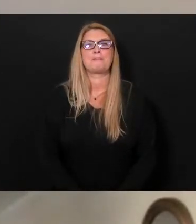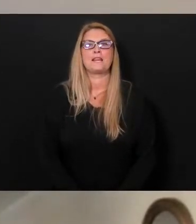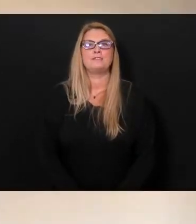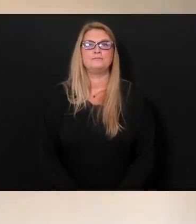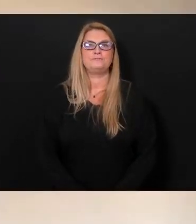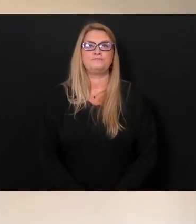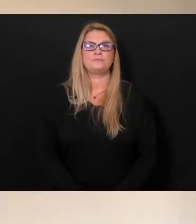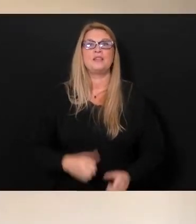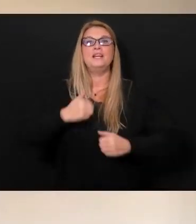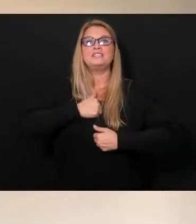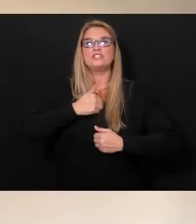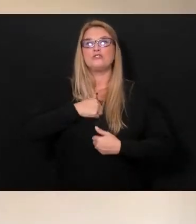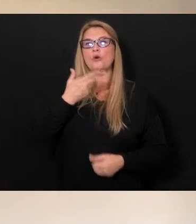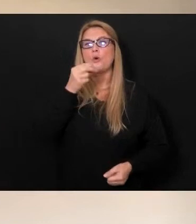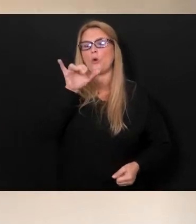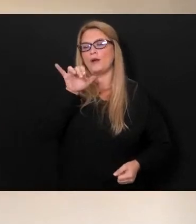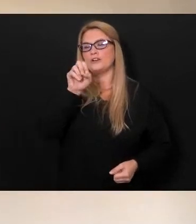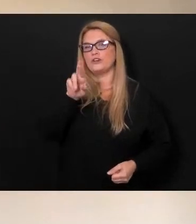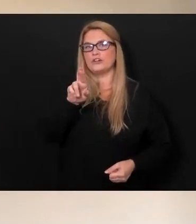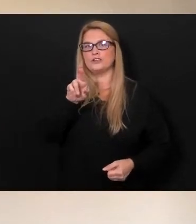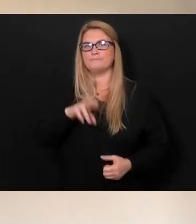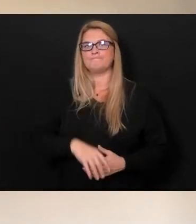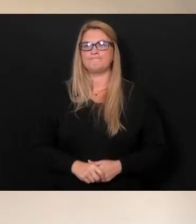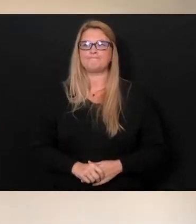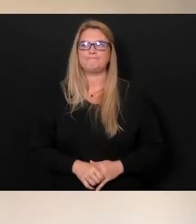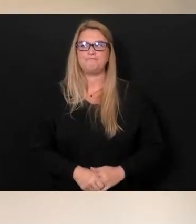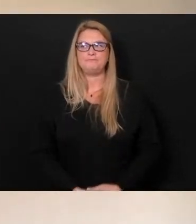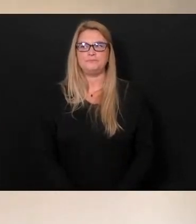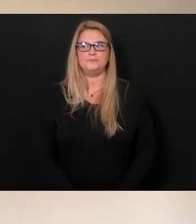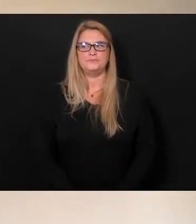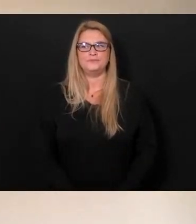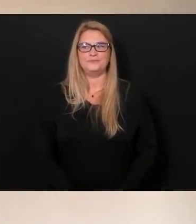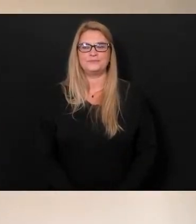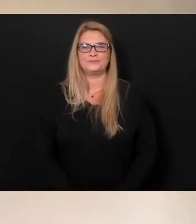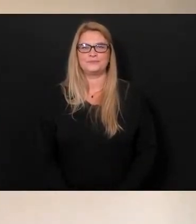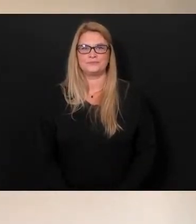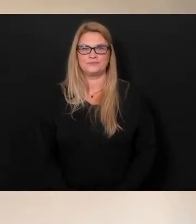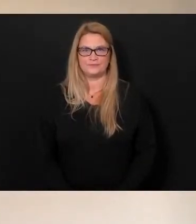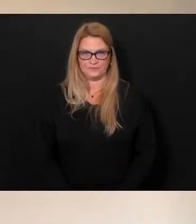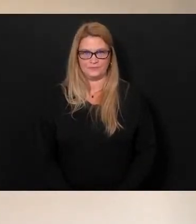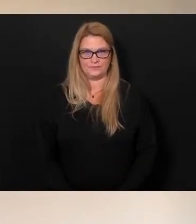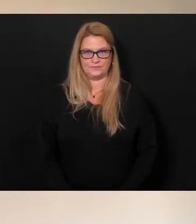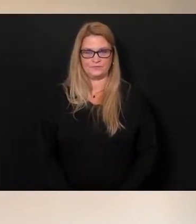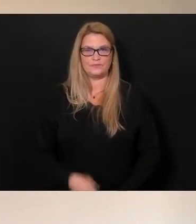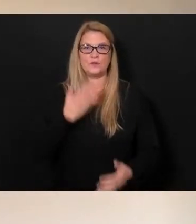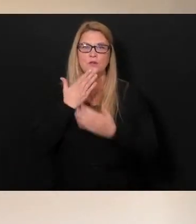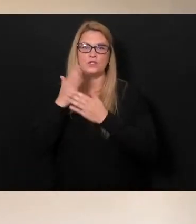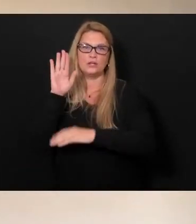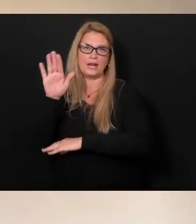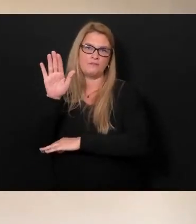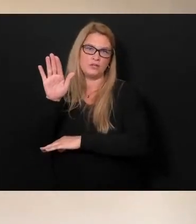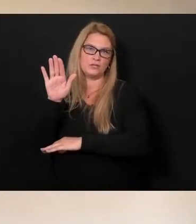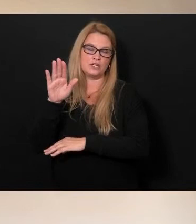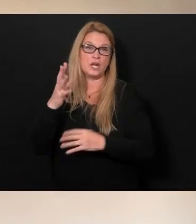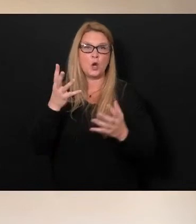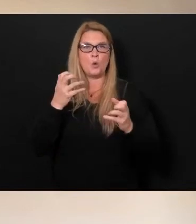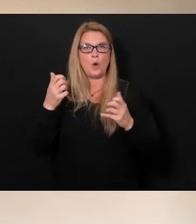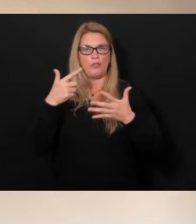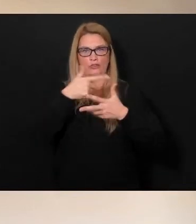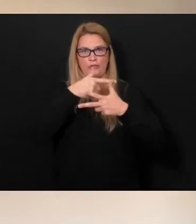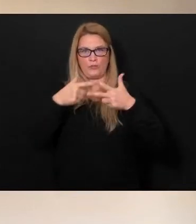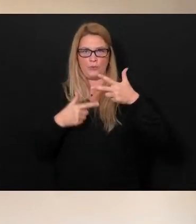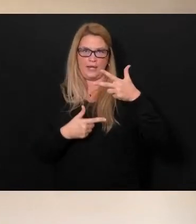retired Major General Jim Hoyer, the director of the Joint Interagency Task Force. Good afternoon. Just like to point out